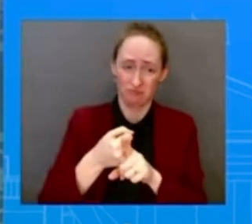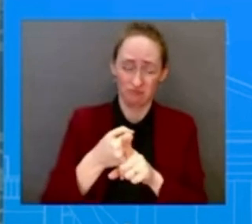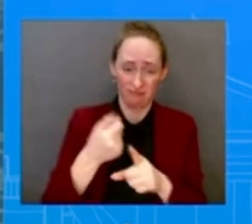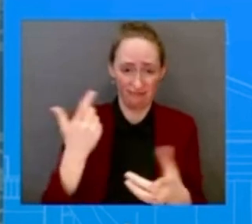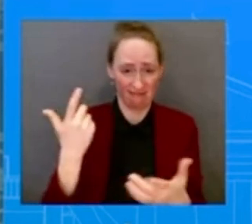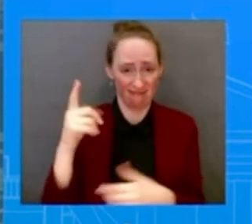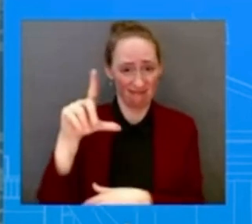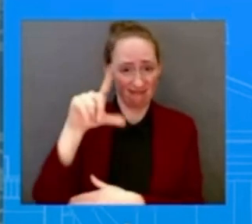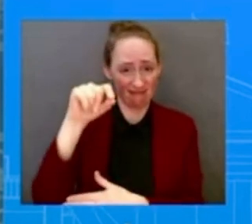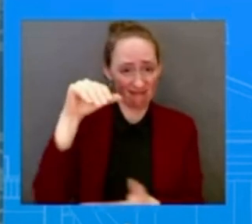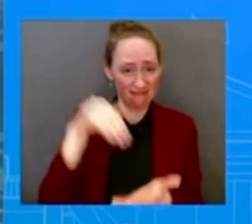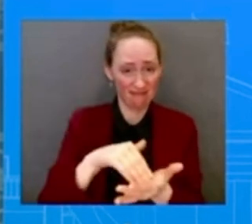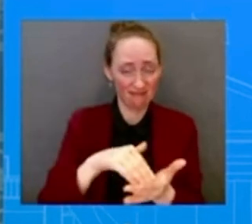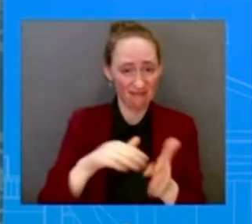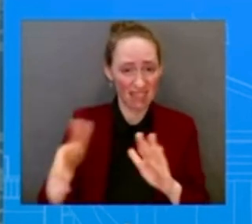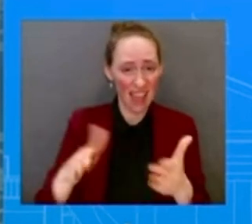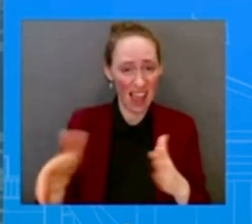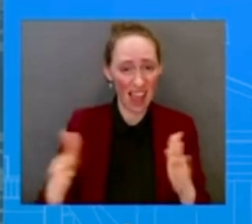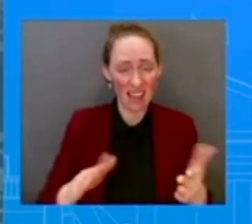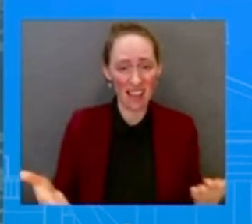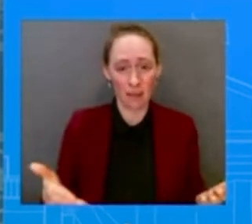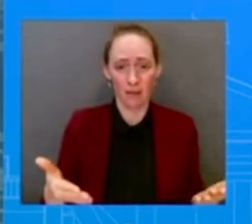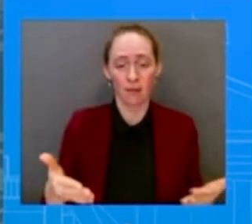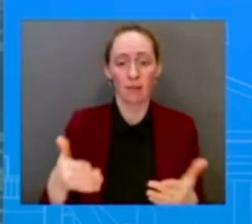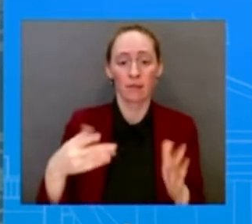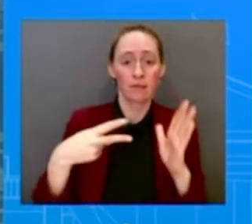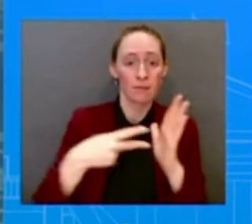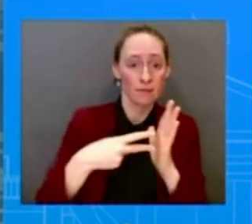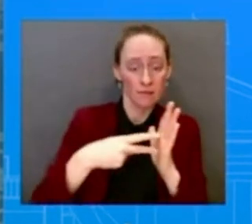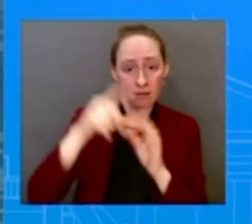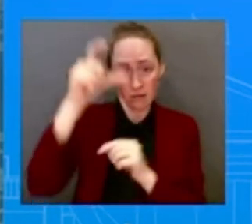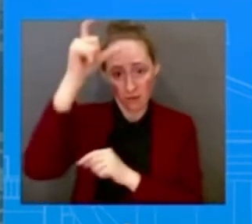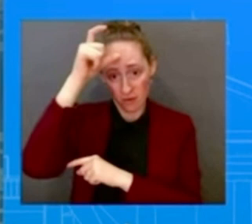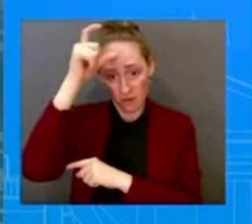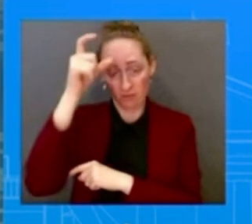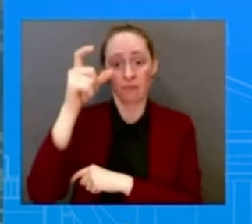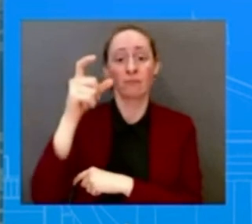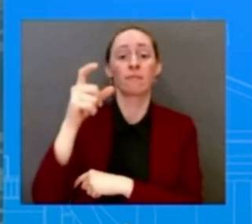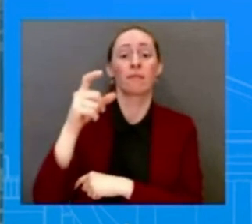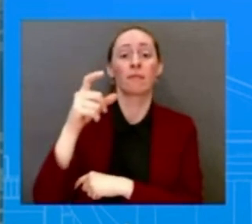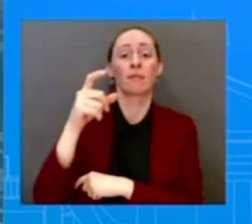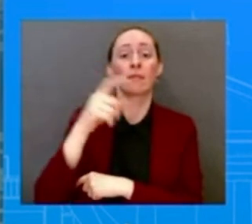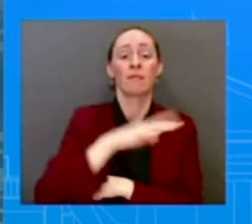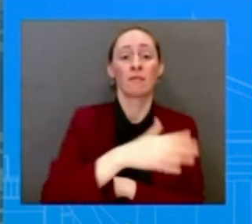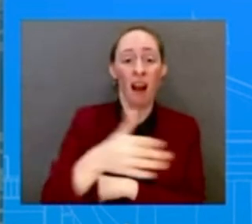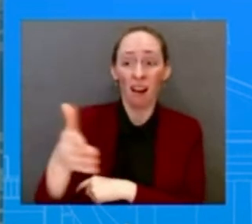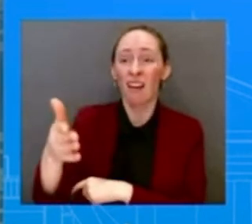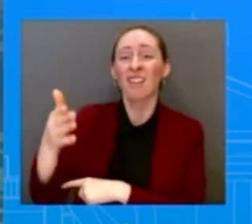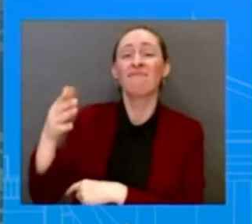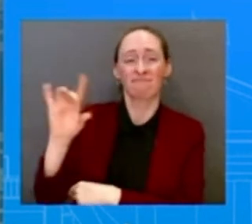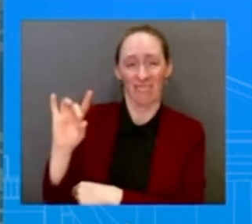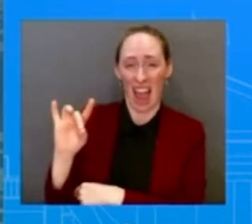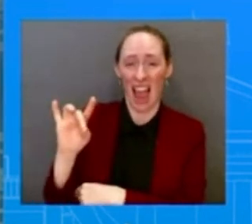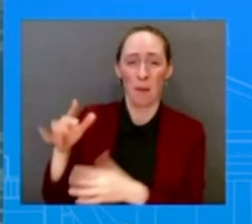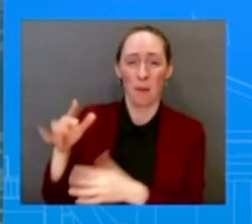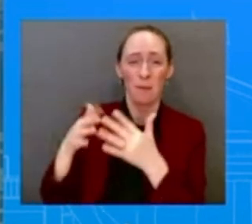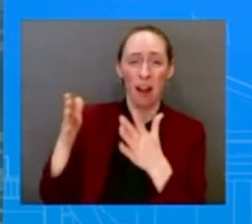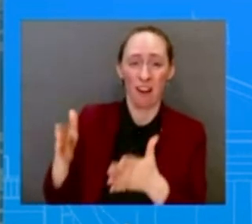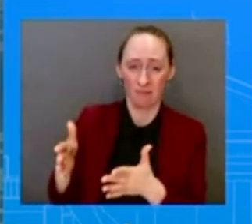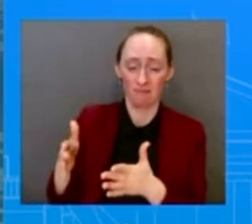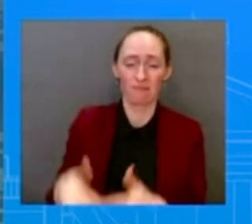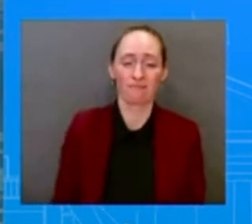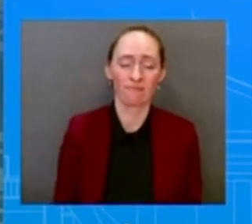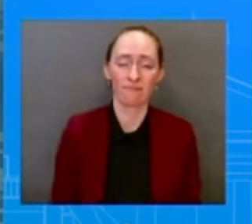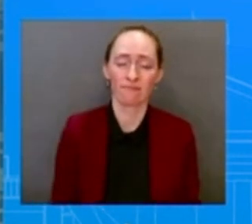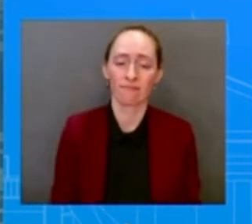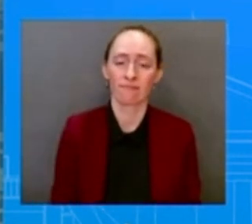at least 8 American citizens. Now, this is a terrible tragedy, obviously, and our hearts continue to go out to all those impacted.